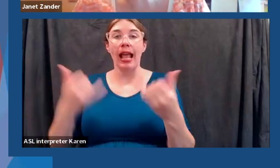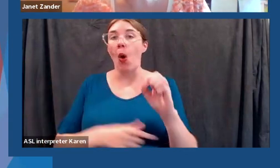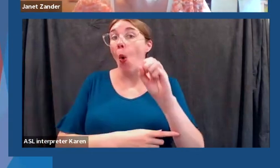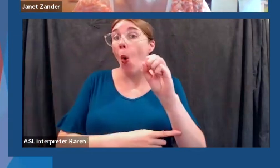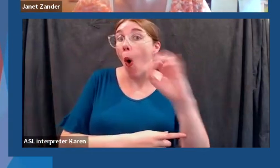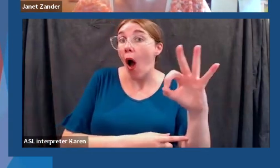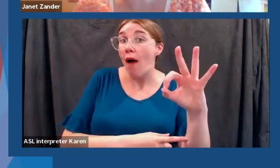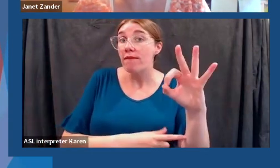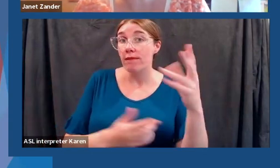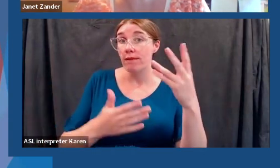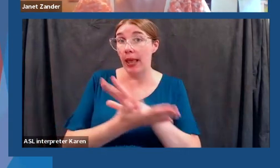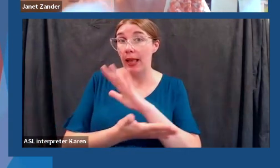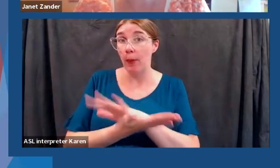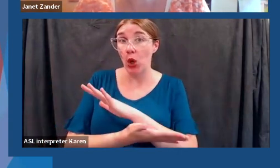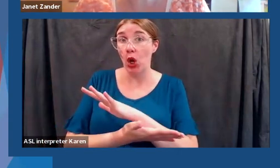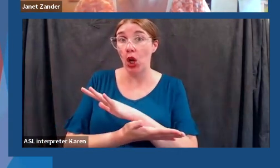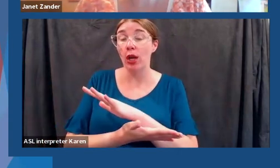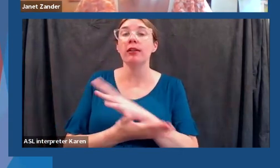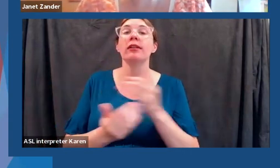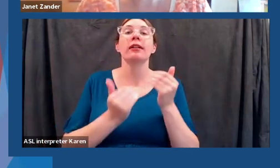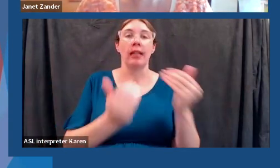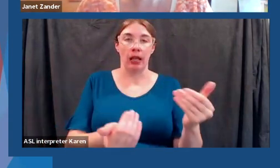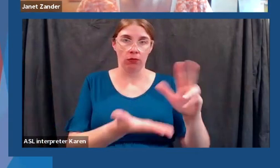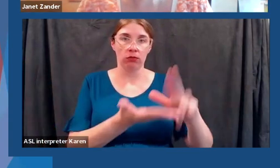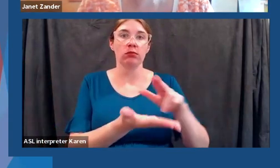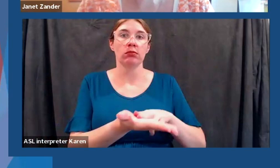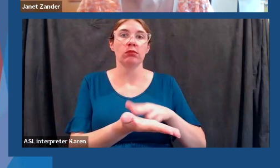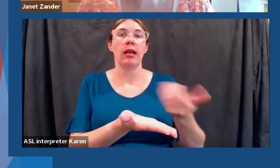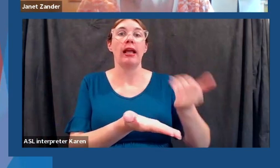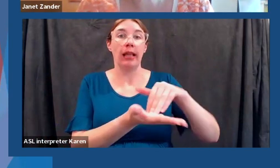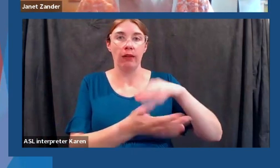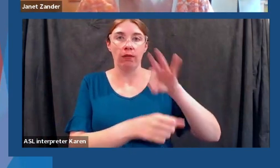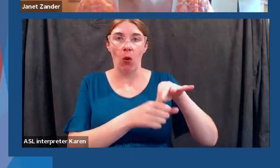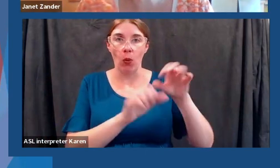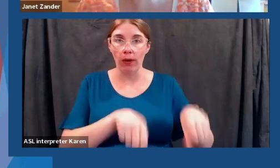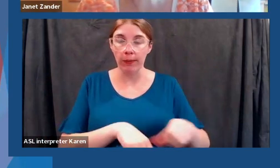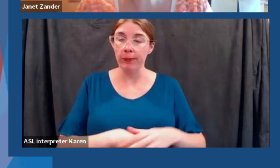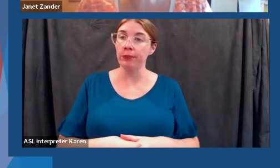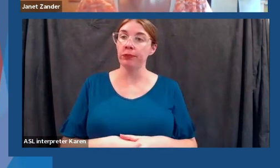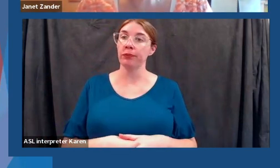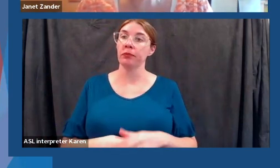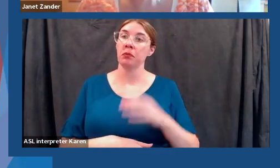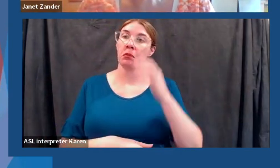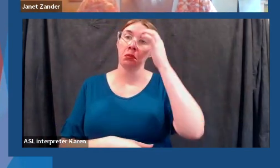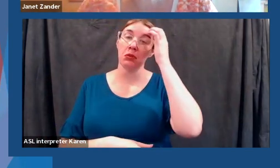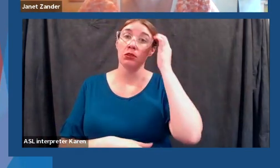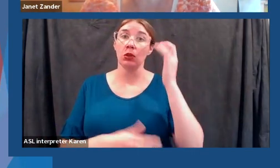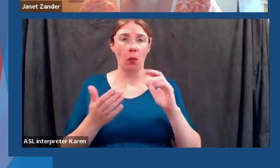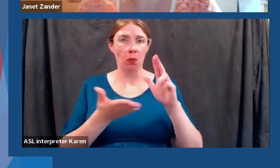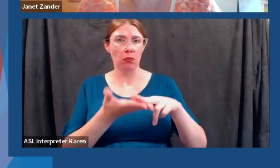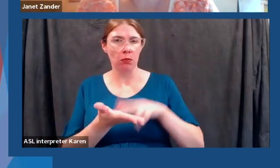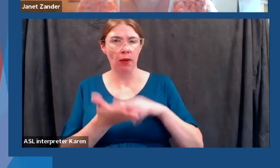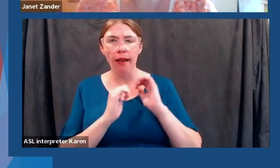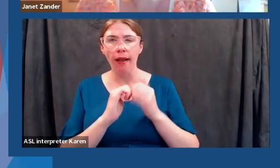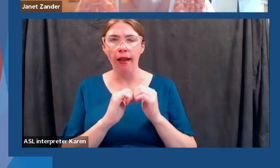be eligible to vote. Next slide, please. So how do they go about getting registered? Well, there's a lot